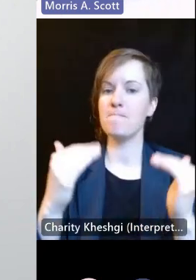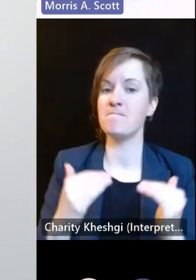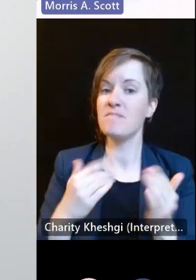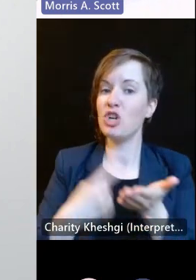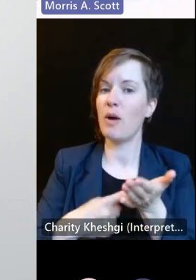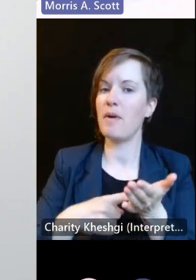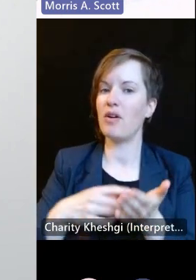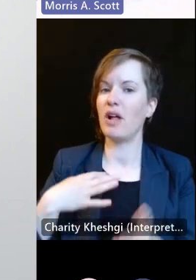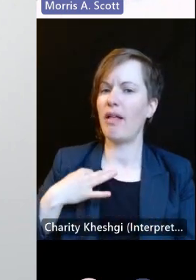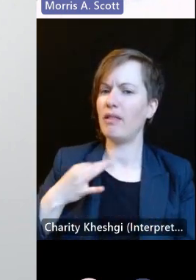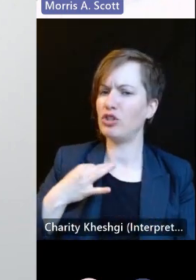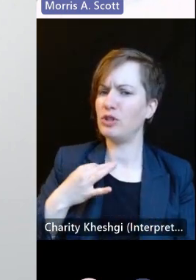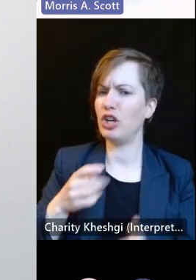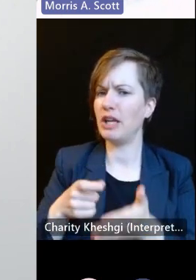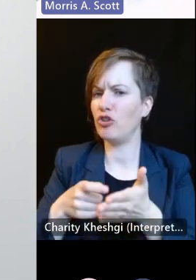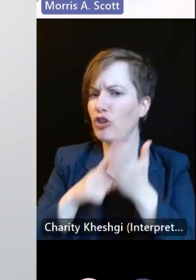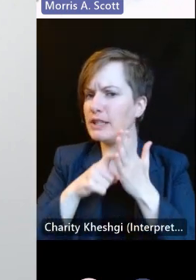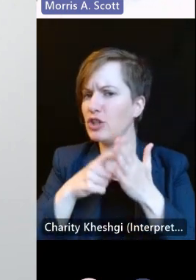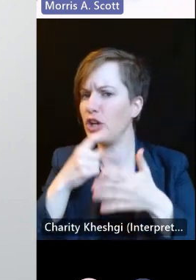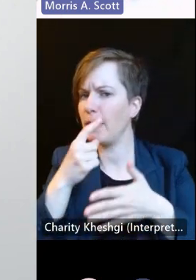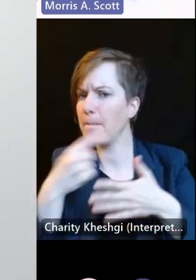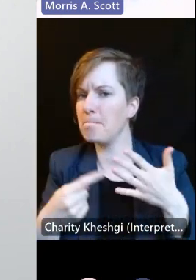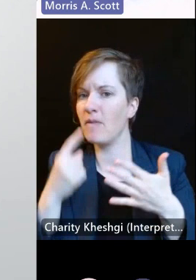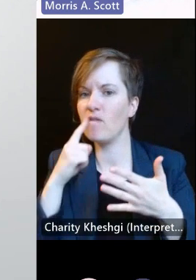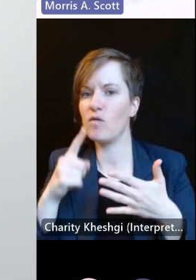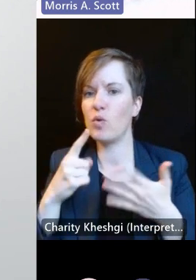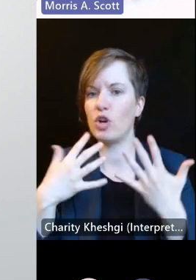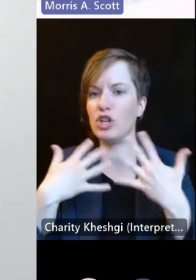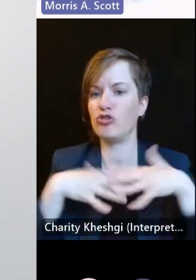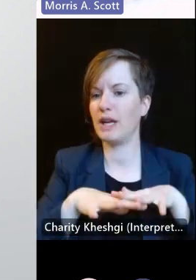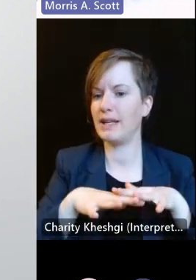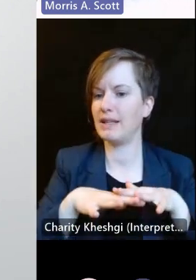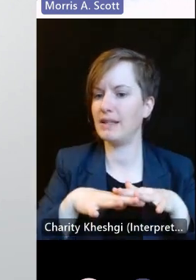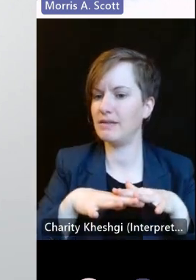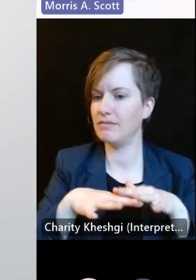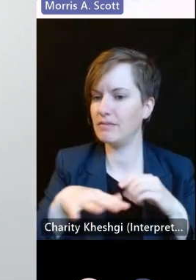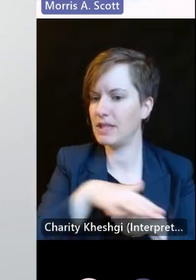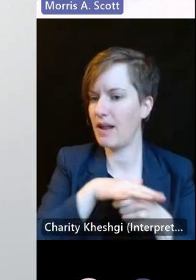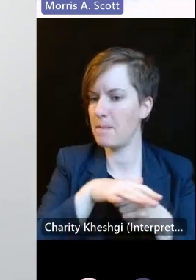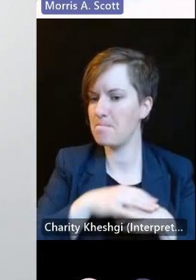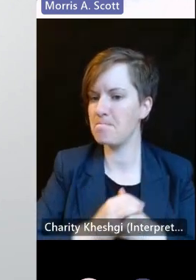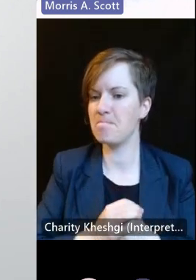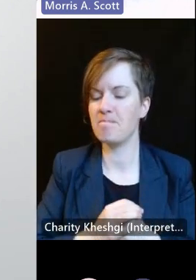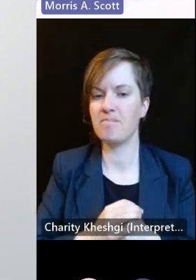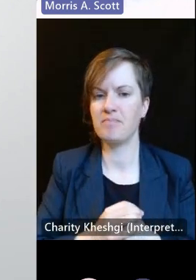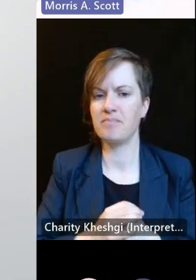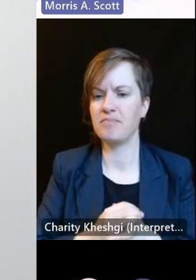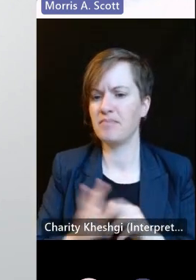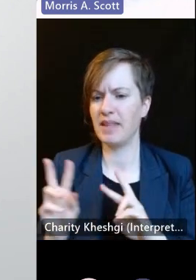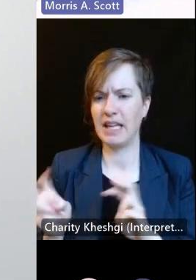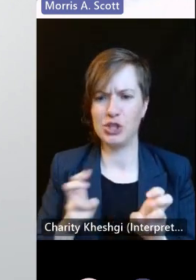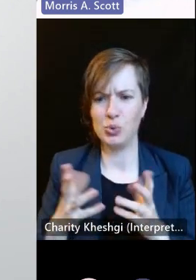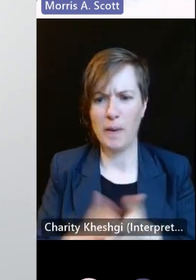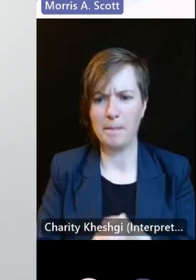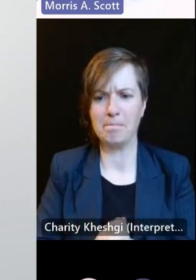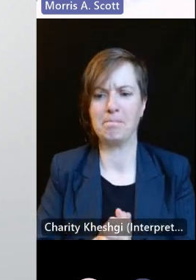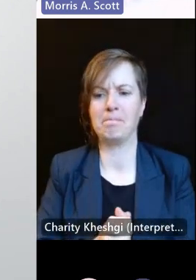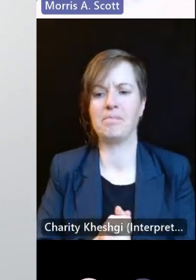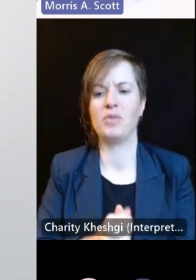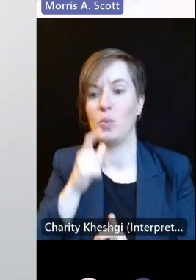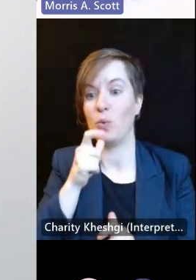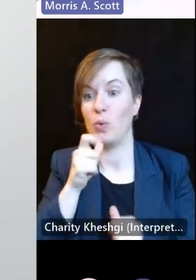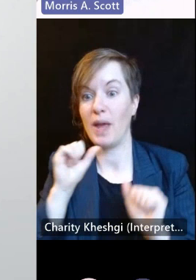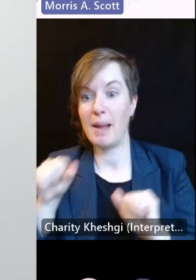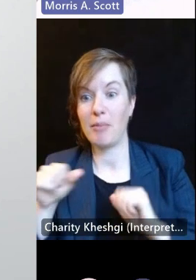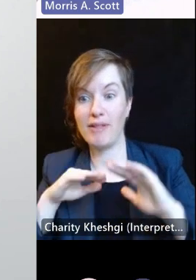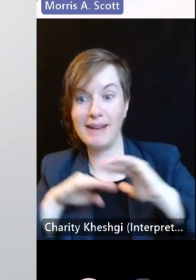So what's the issue here? The issue really is who gets in and what kind of shelter are they allowed